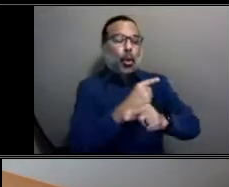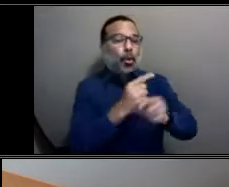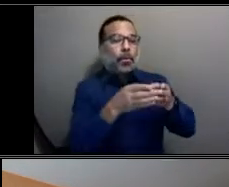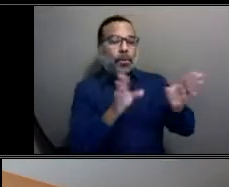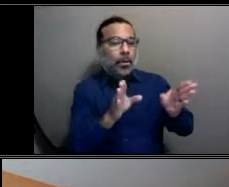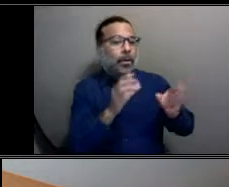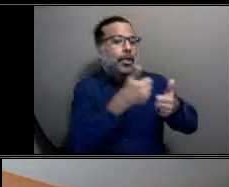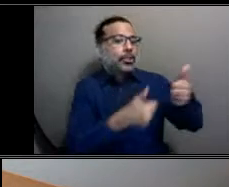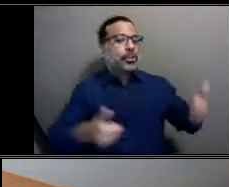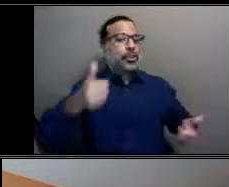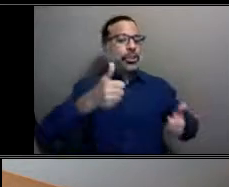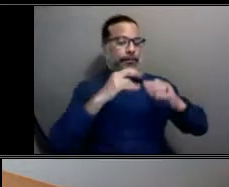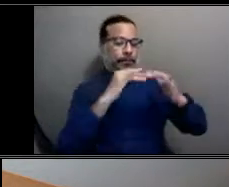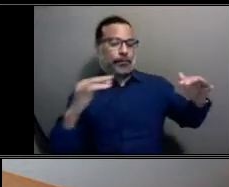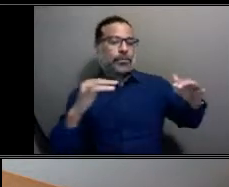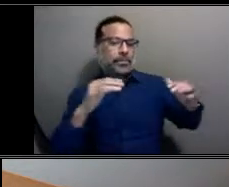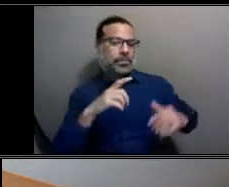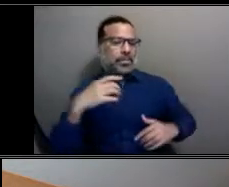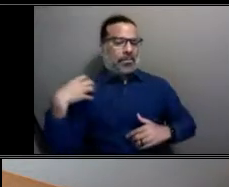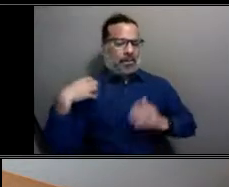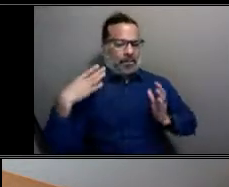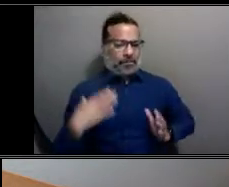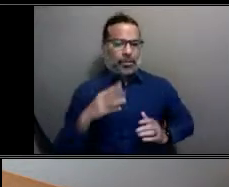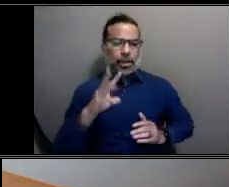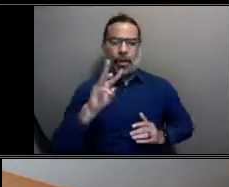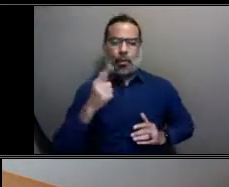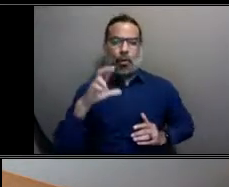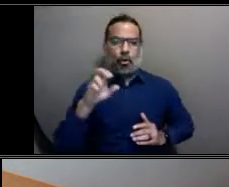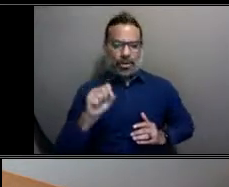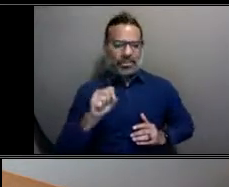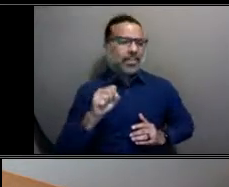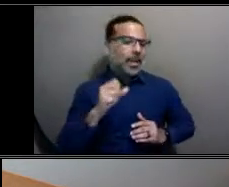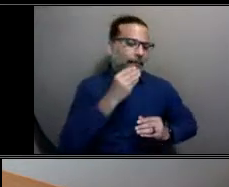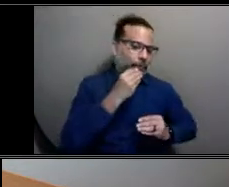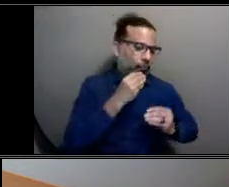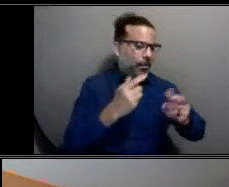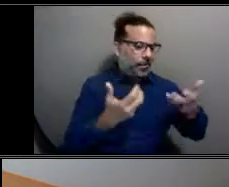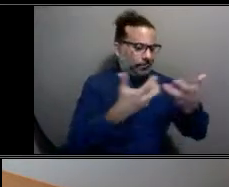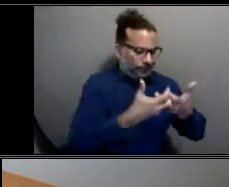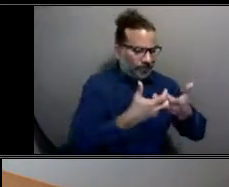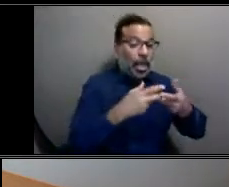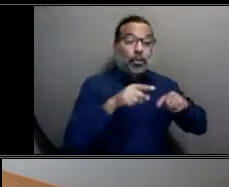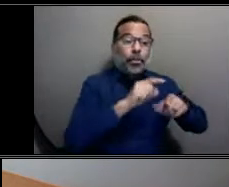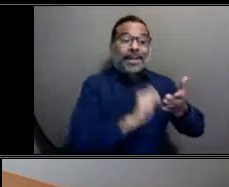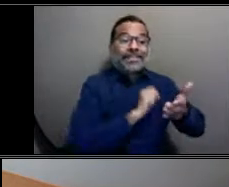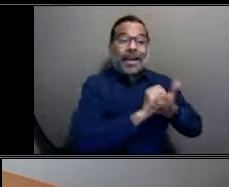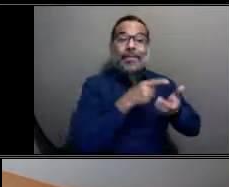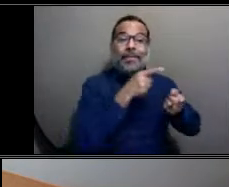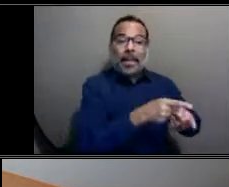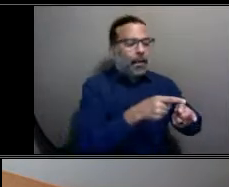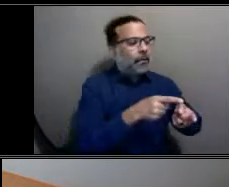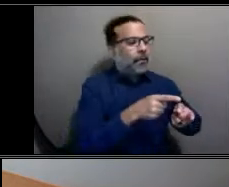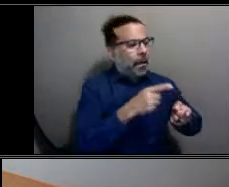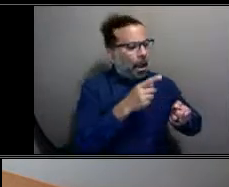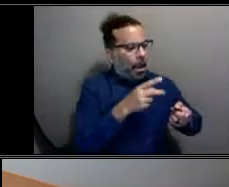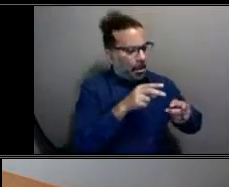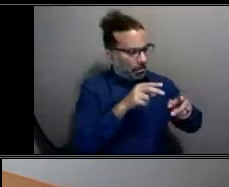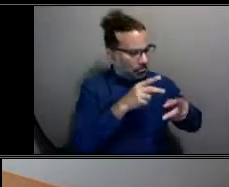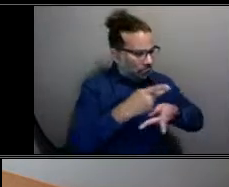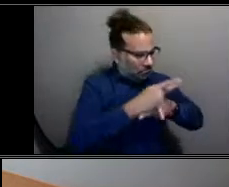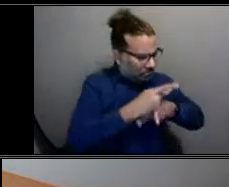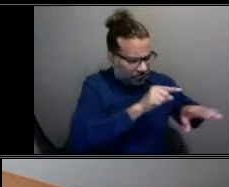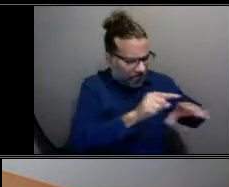Diversity Officer for Walgreens and Walgreens Boots Alliance. And during my time at Walgreens, I oversaw our efforts to advance